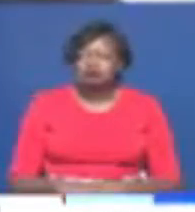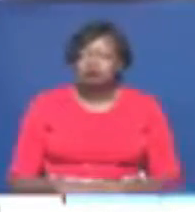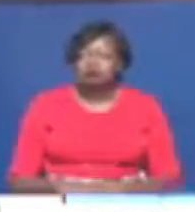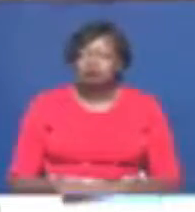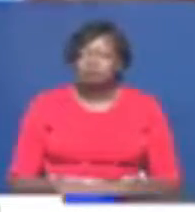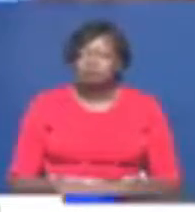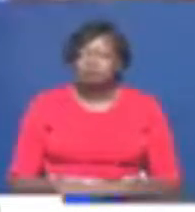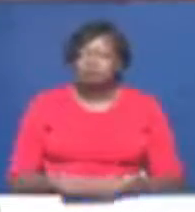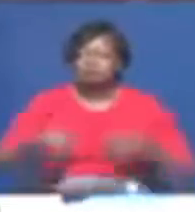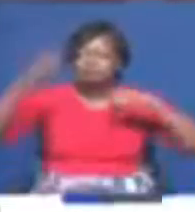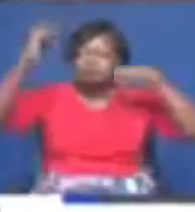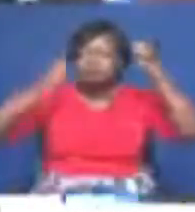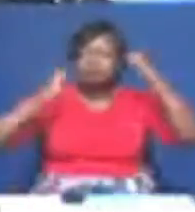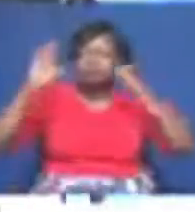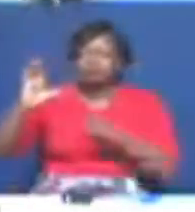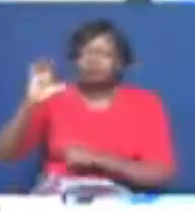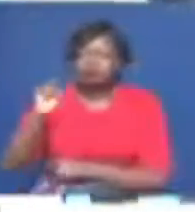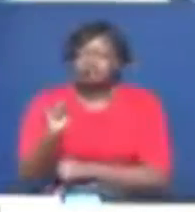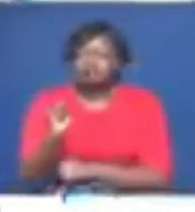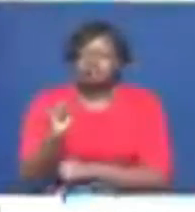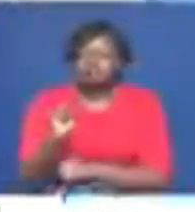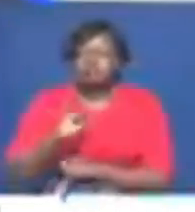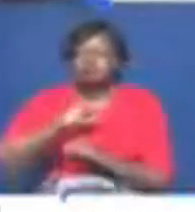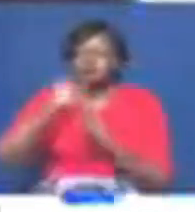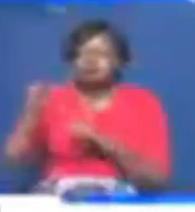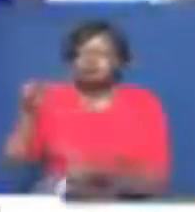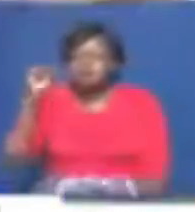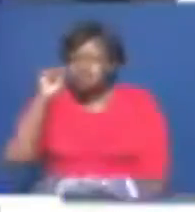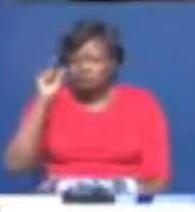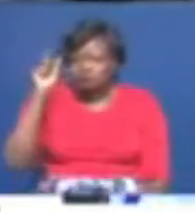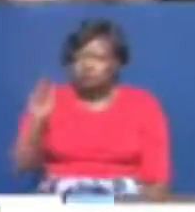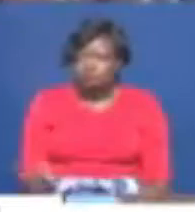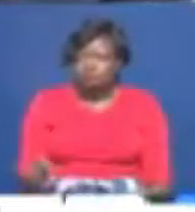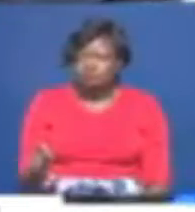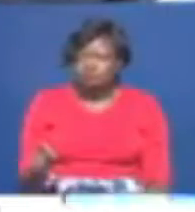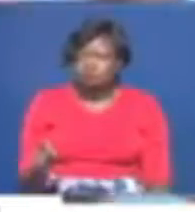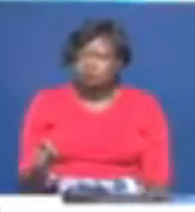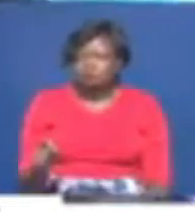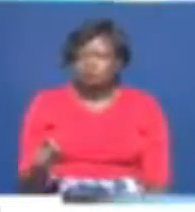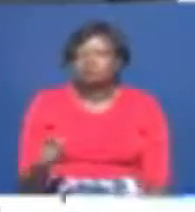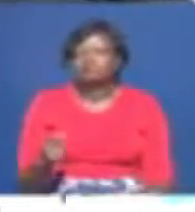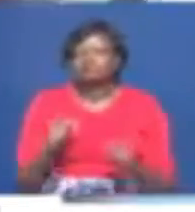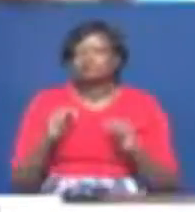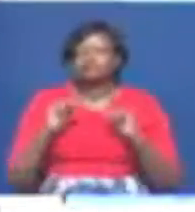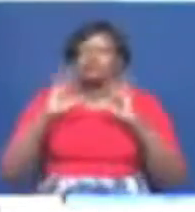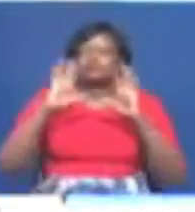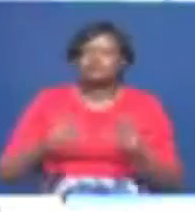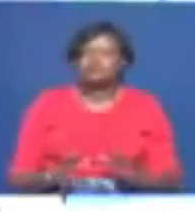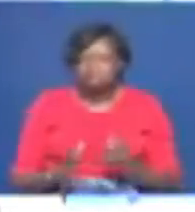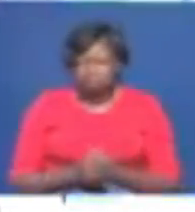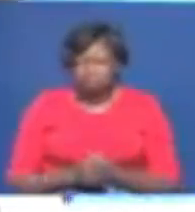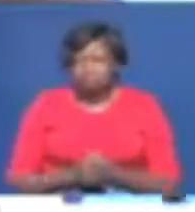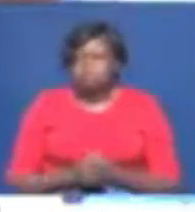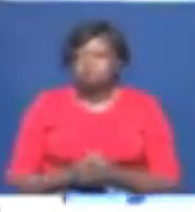Defense Cabinet Secretary Eugene Wamalwa was in the Coast region to reinforce support for candidates cleared by the